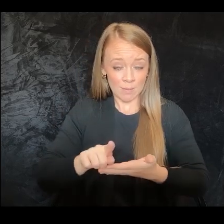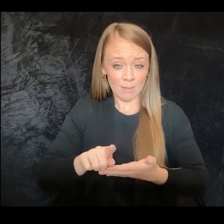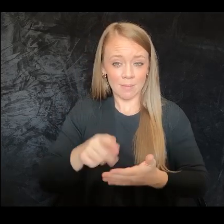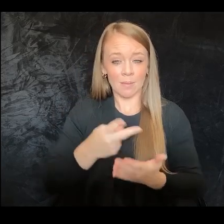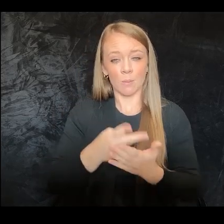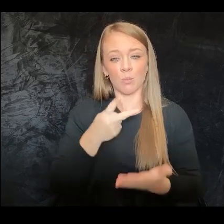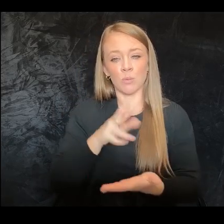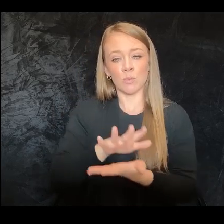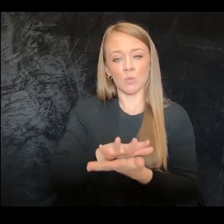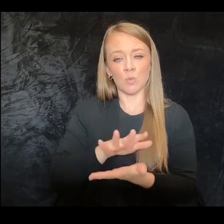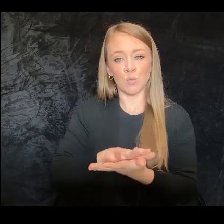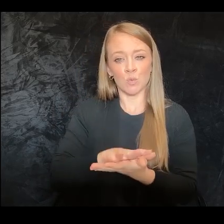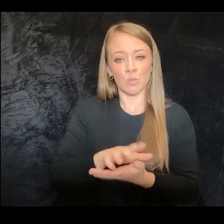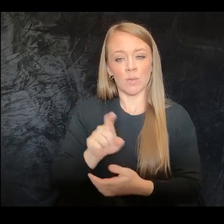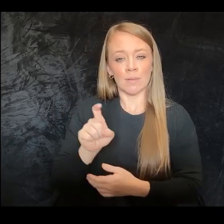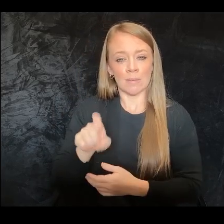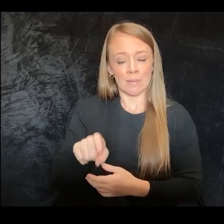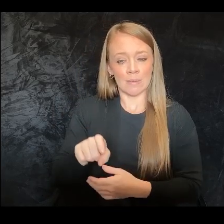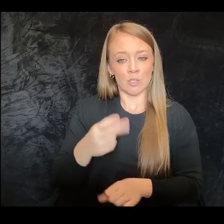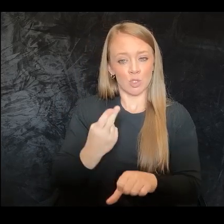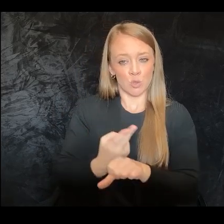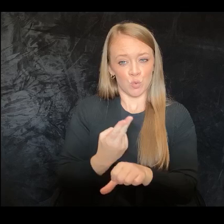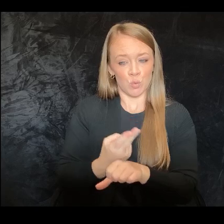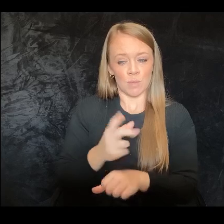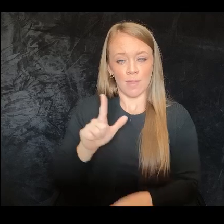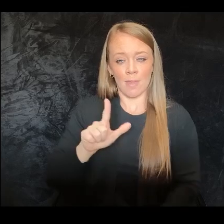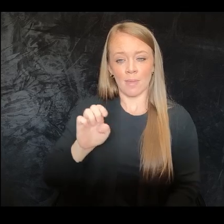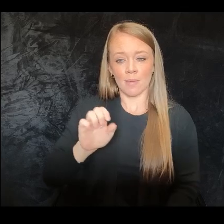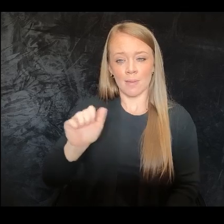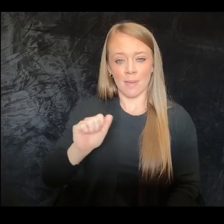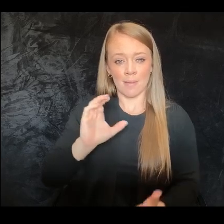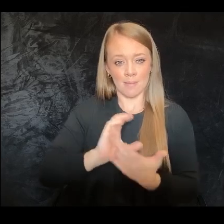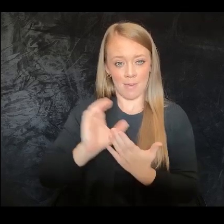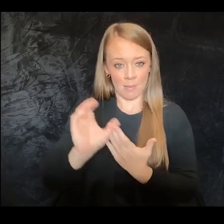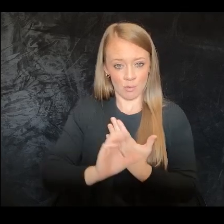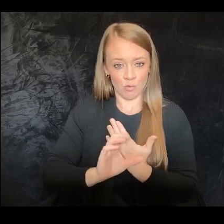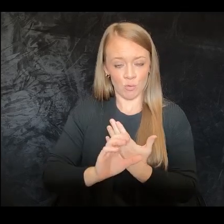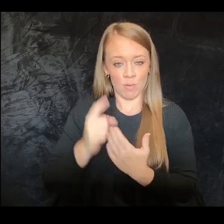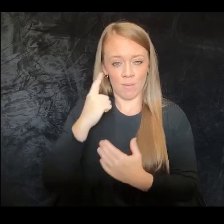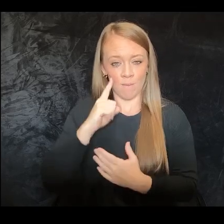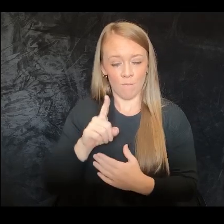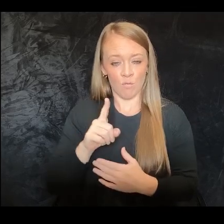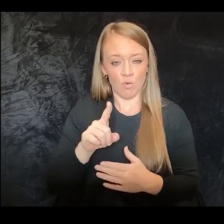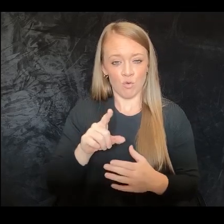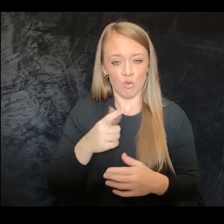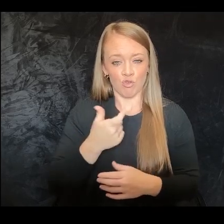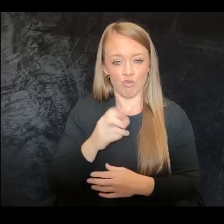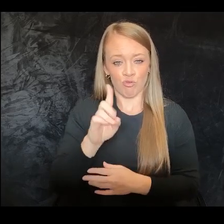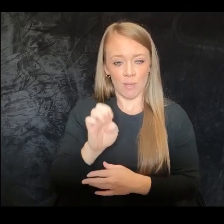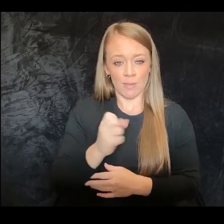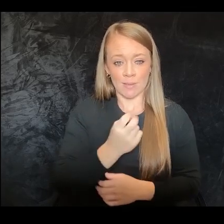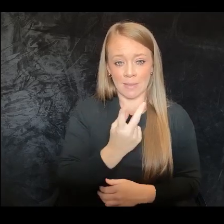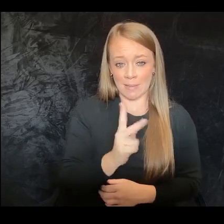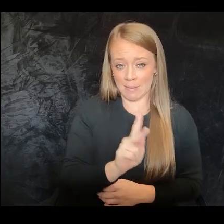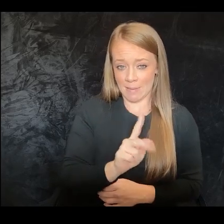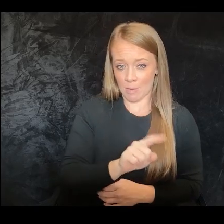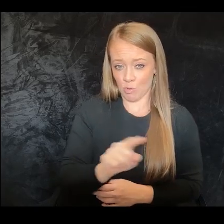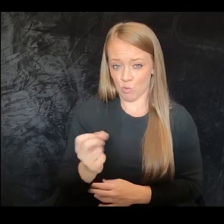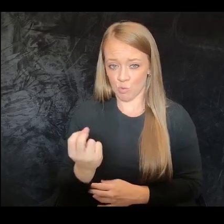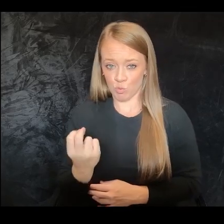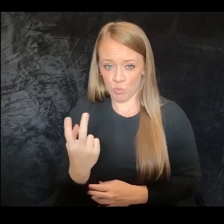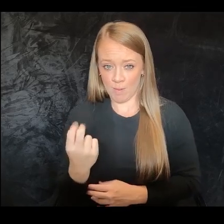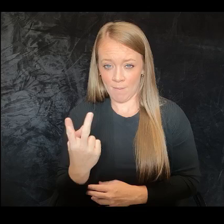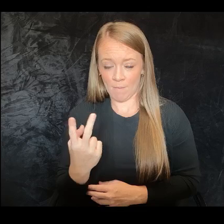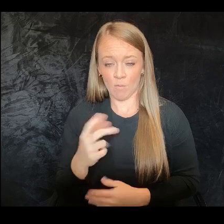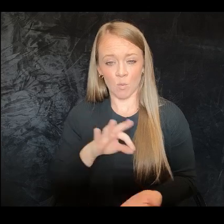per week, the preschool needs to use the LEA calendar for grades K